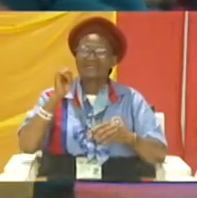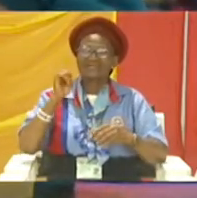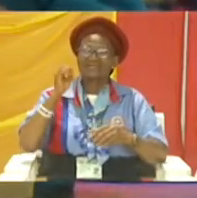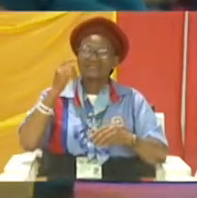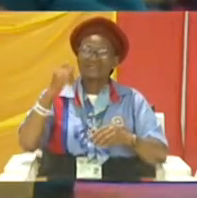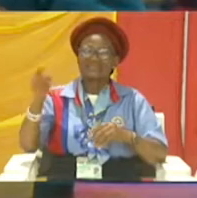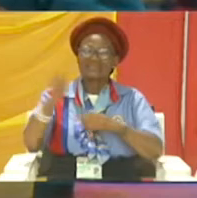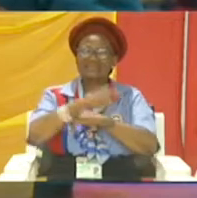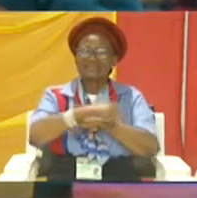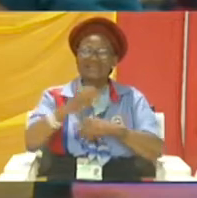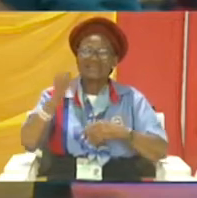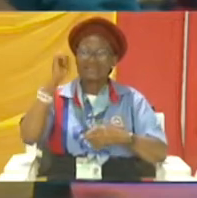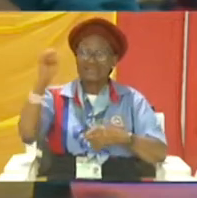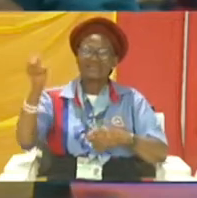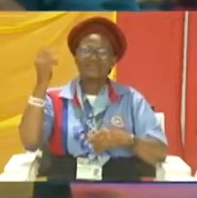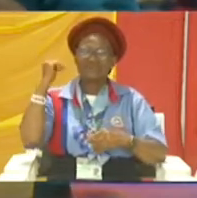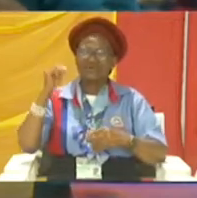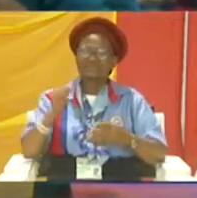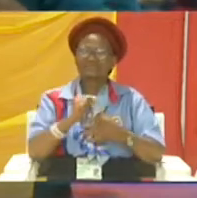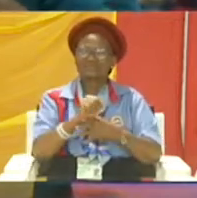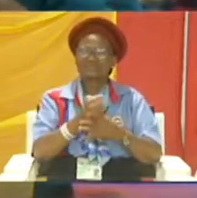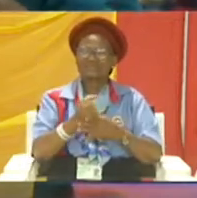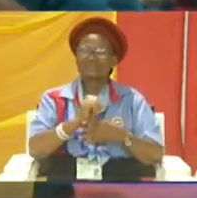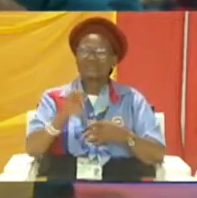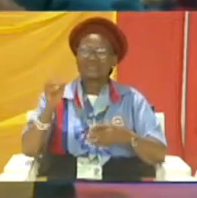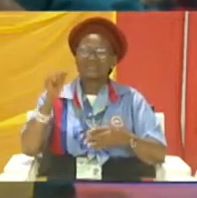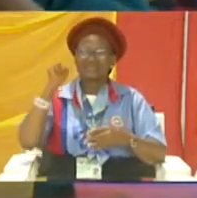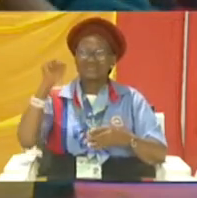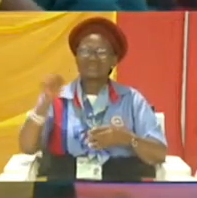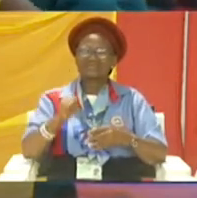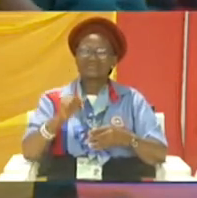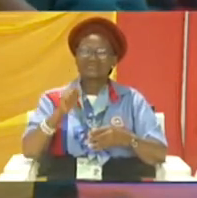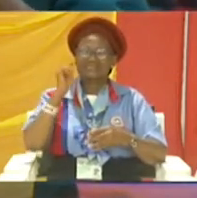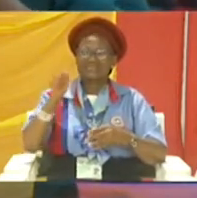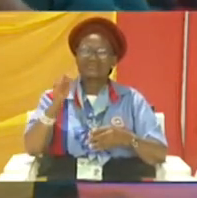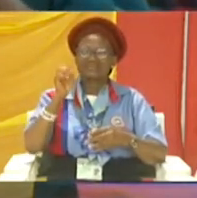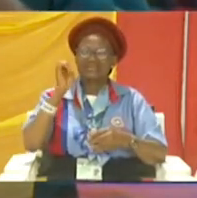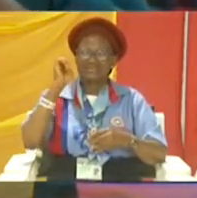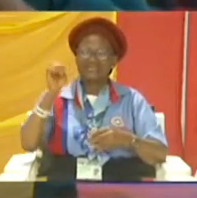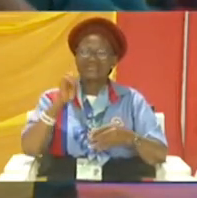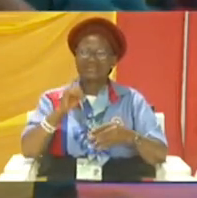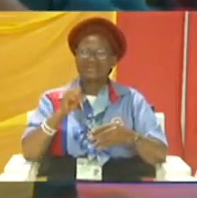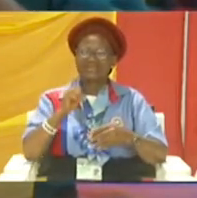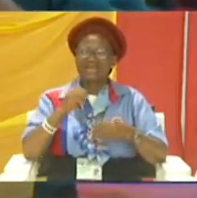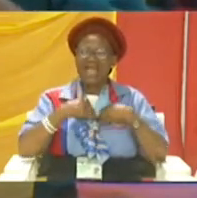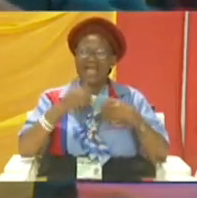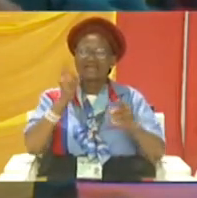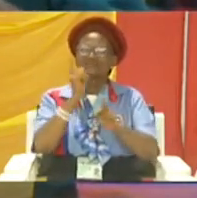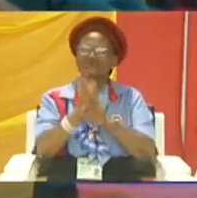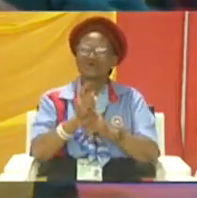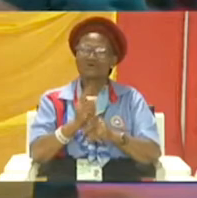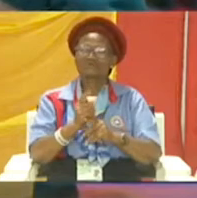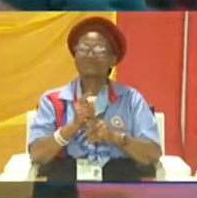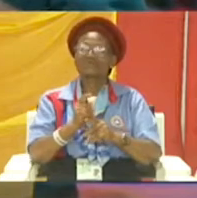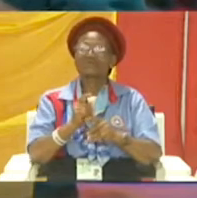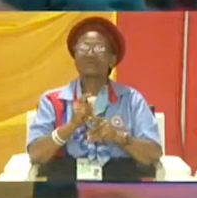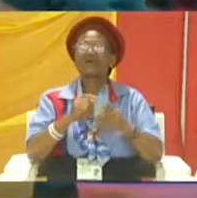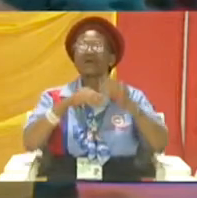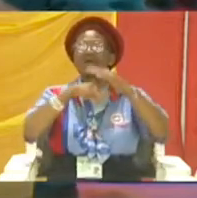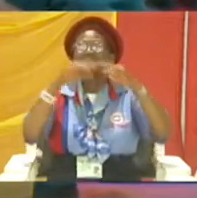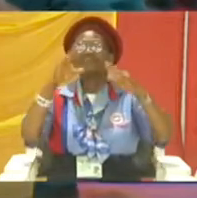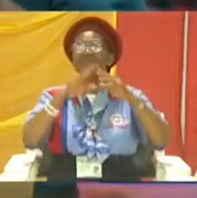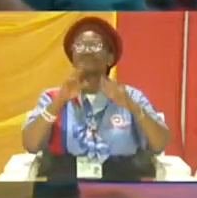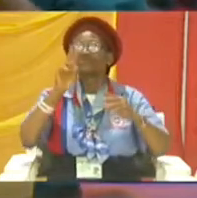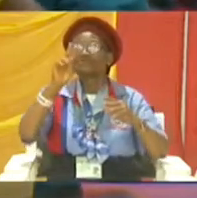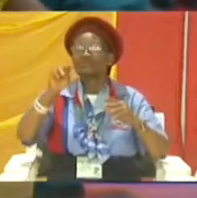sharing his testimony, he has just built two mansions in Lagos.